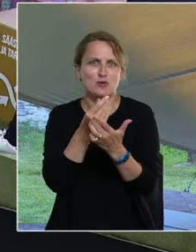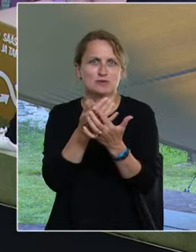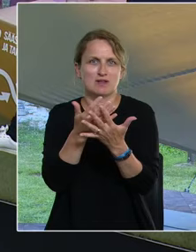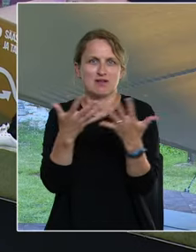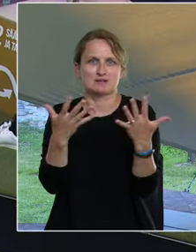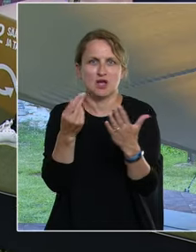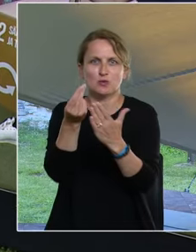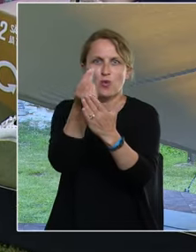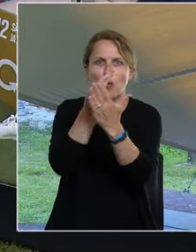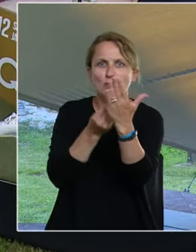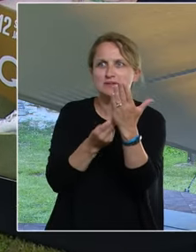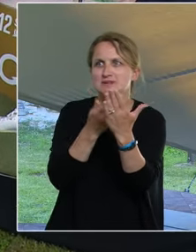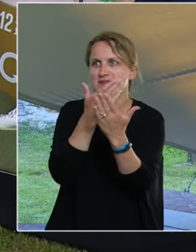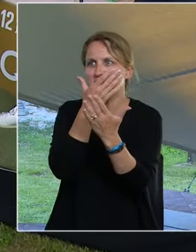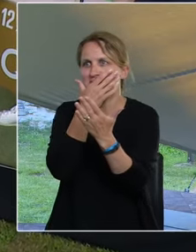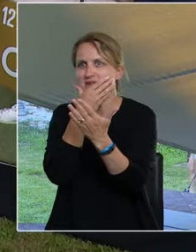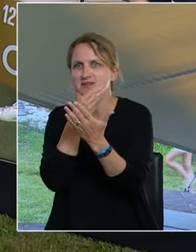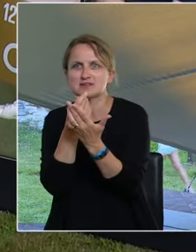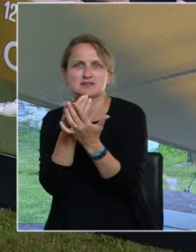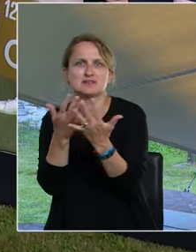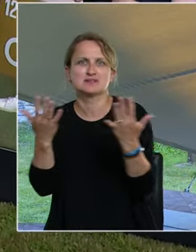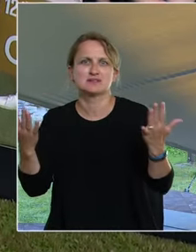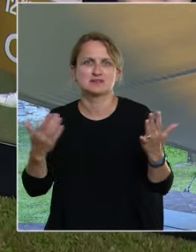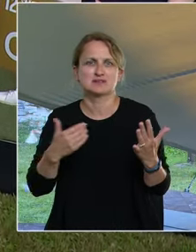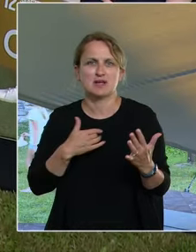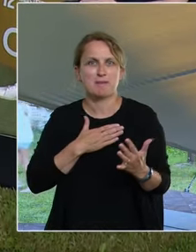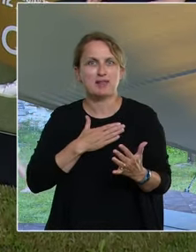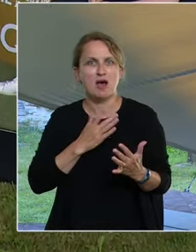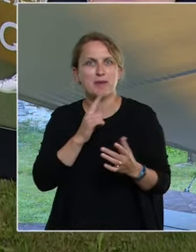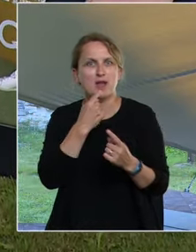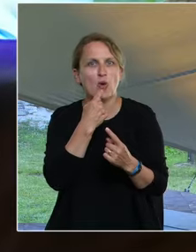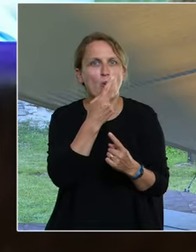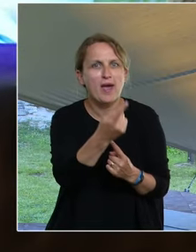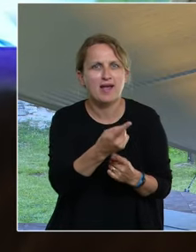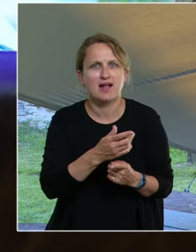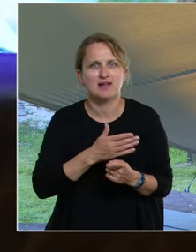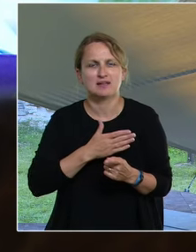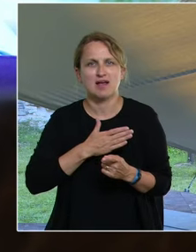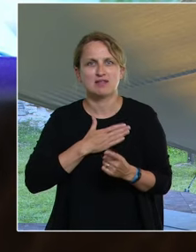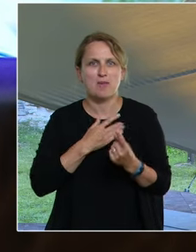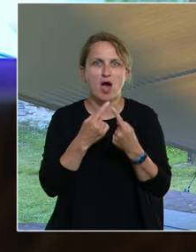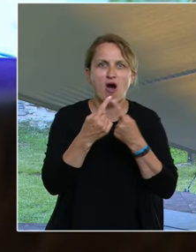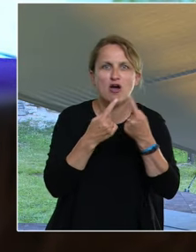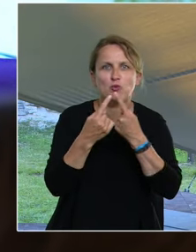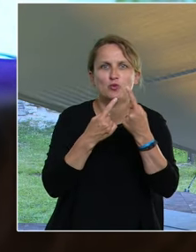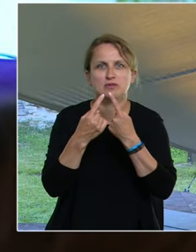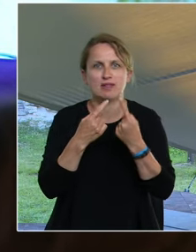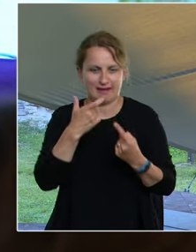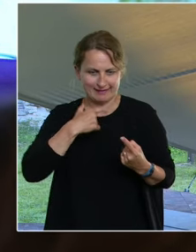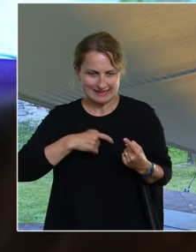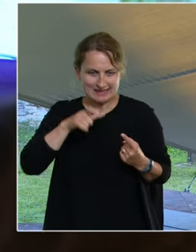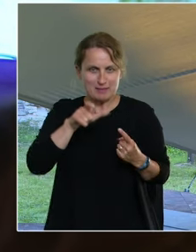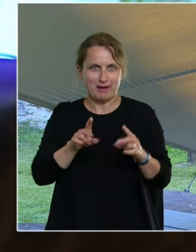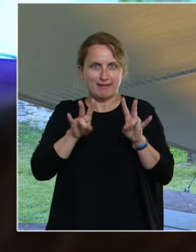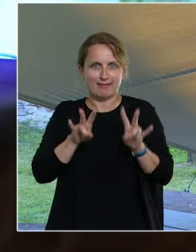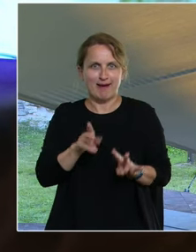you know, even piss someone off. You know, we want to make a statement or discuss. So how do we do that in these